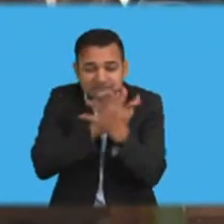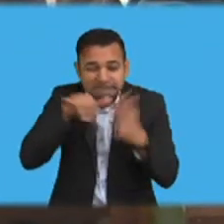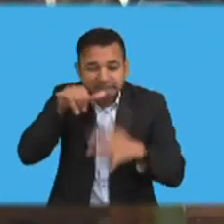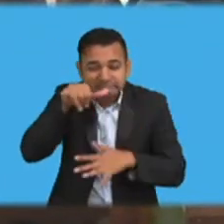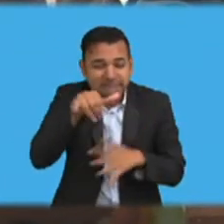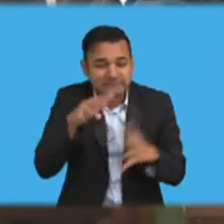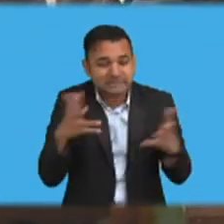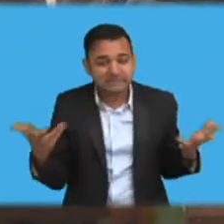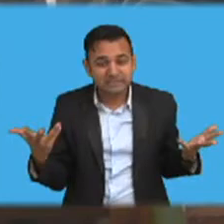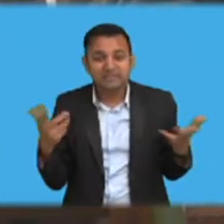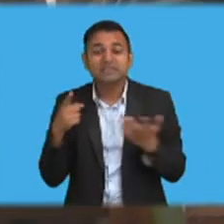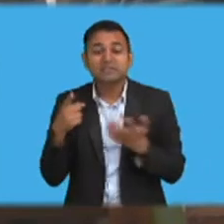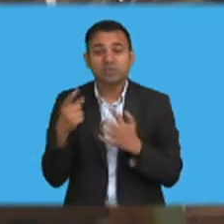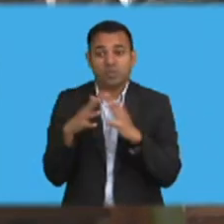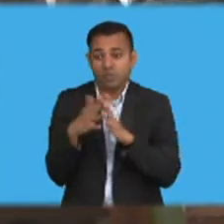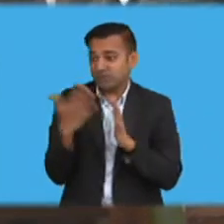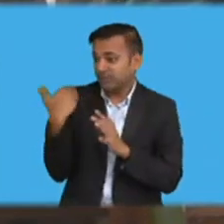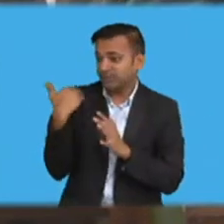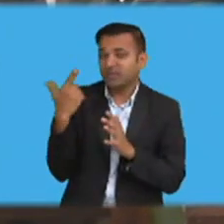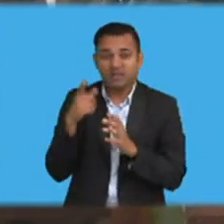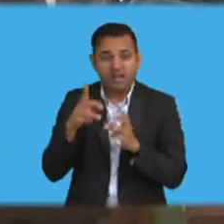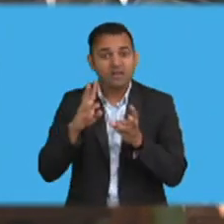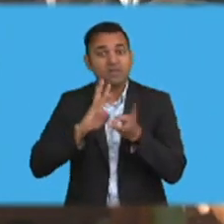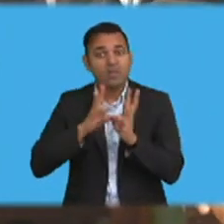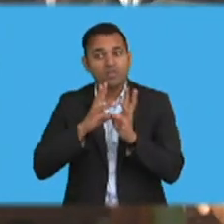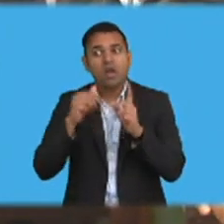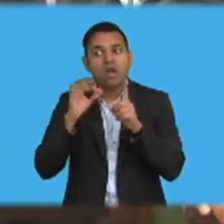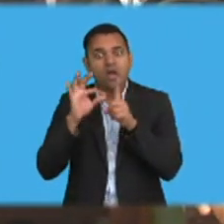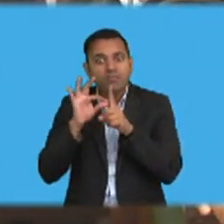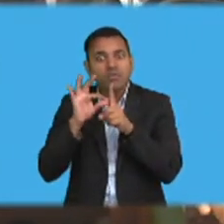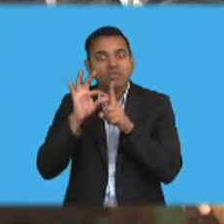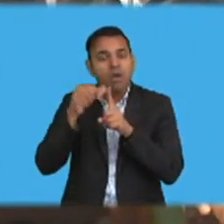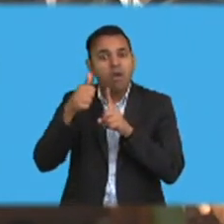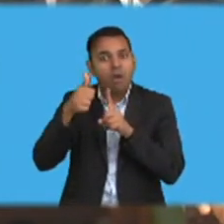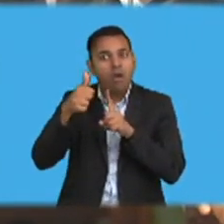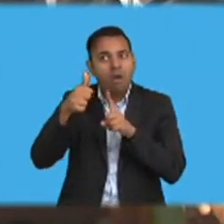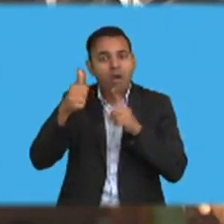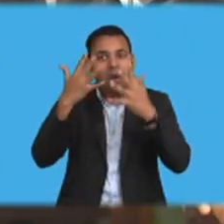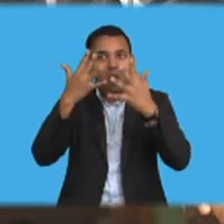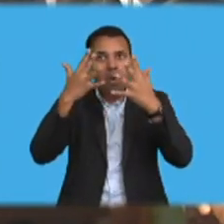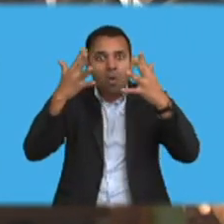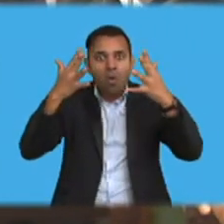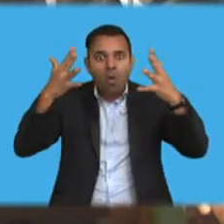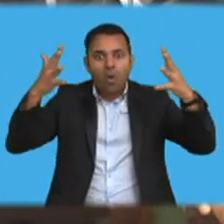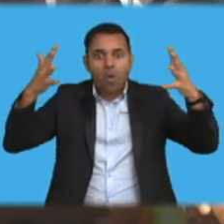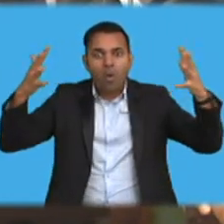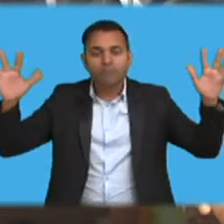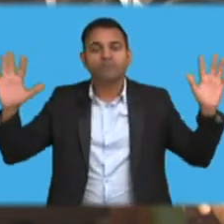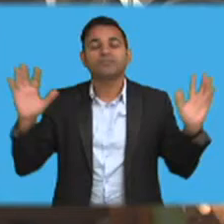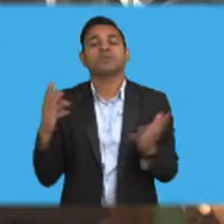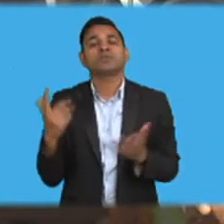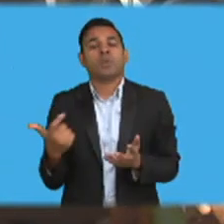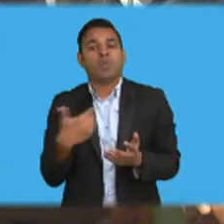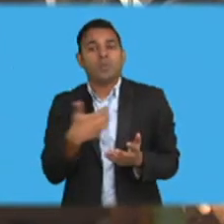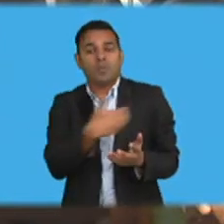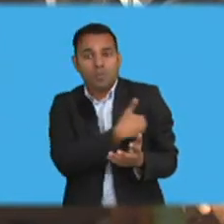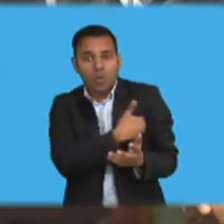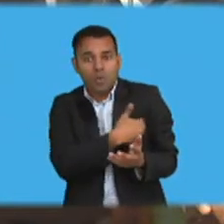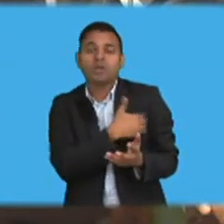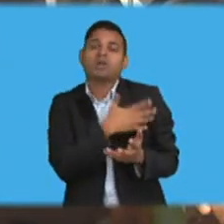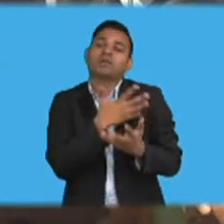search commencing at 0730 hours, with the 2 helicopters searching the ridgeline of Ndele Koro.